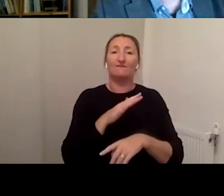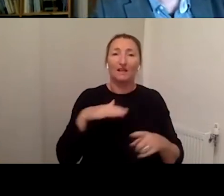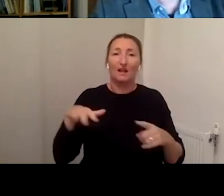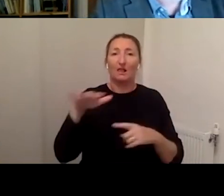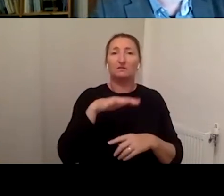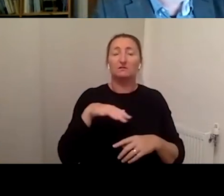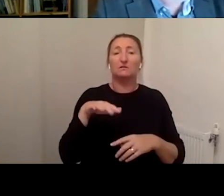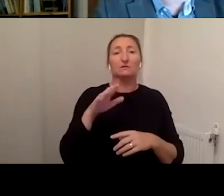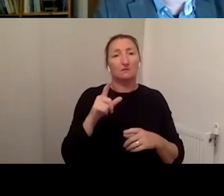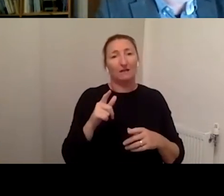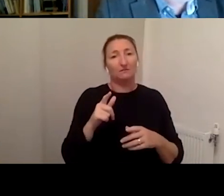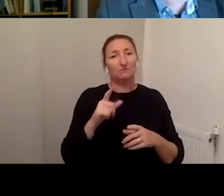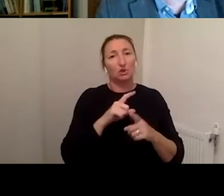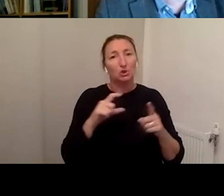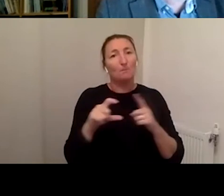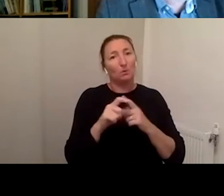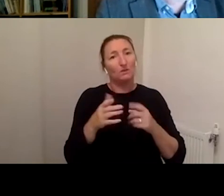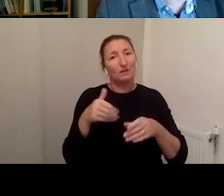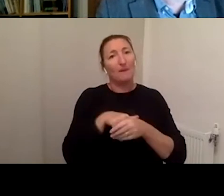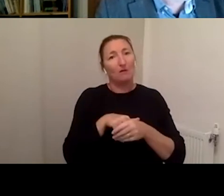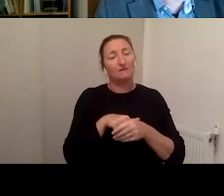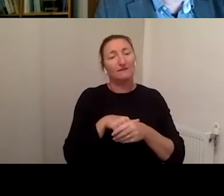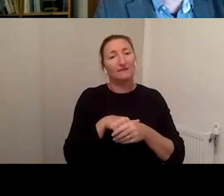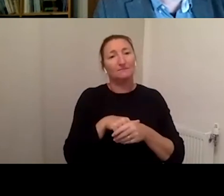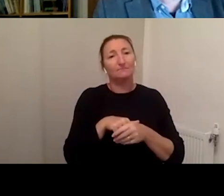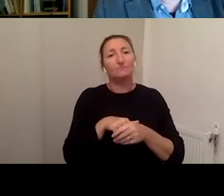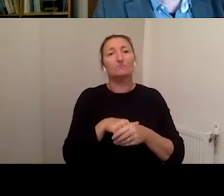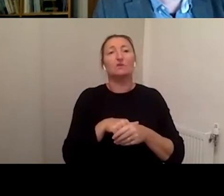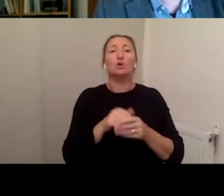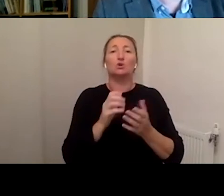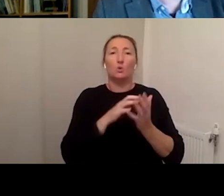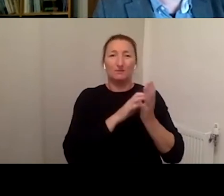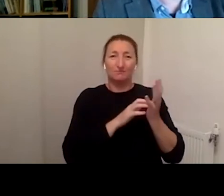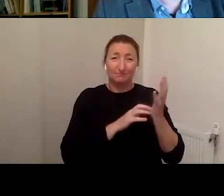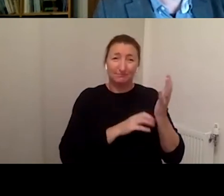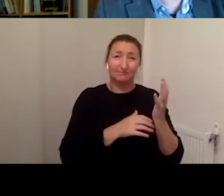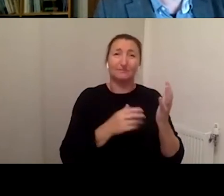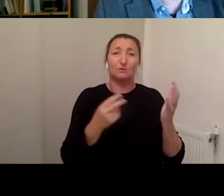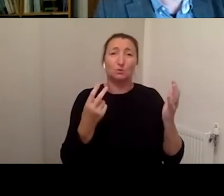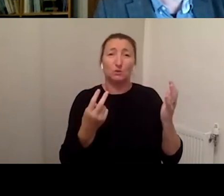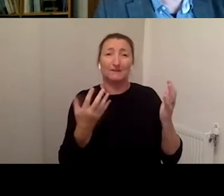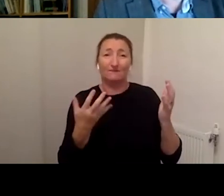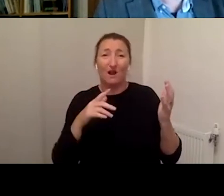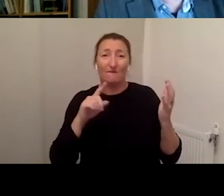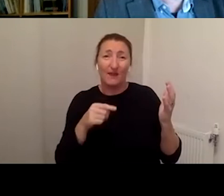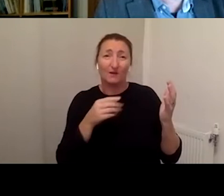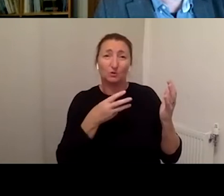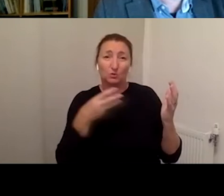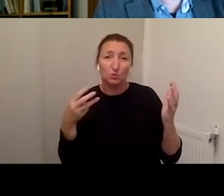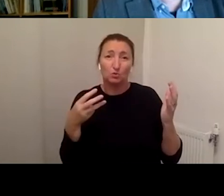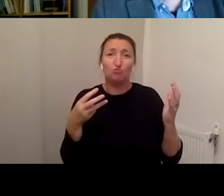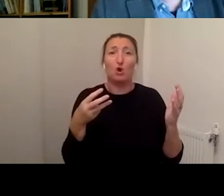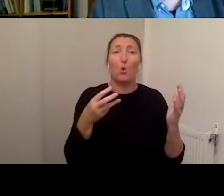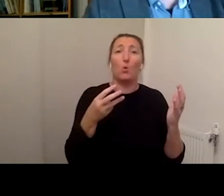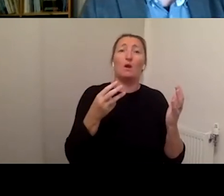was part of this? So we put in for a connection to grid. We scraped 25,000 euro together by securing a credit union with